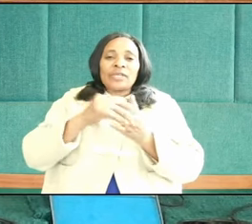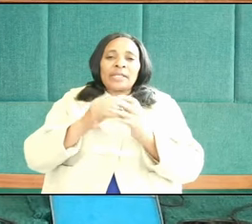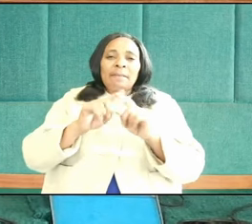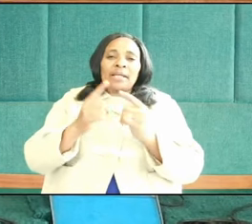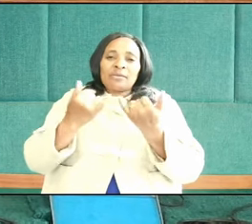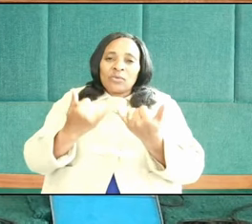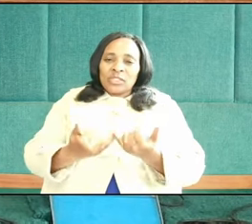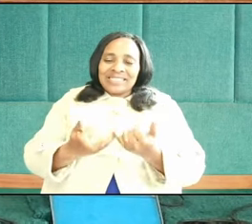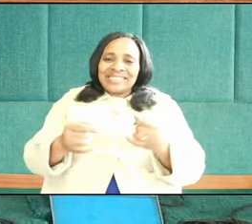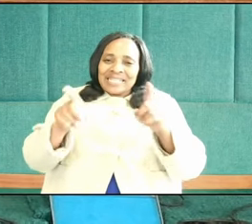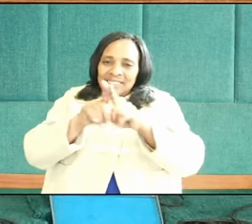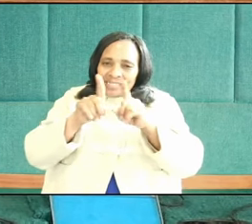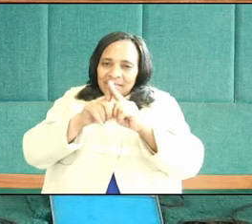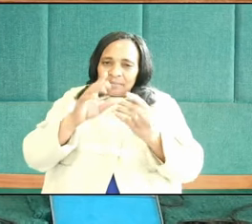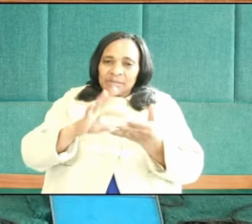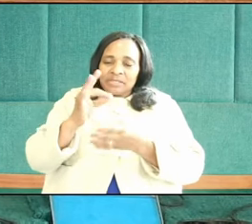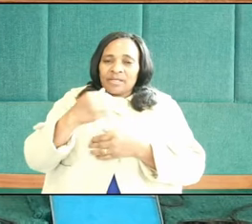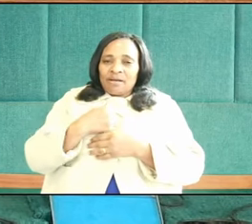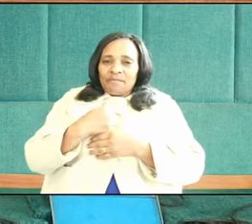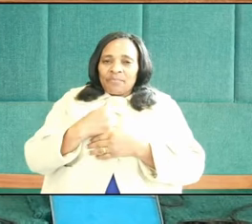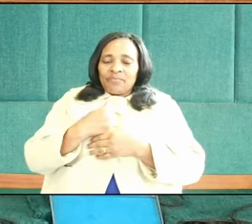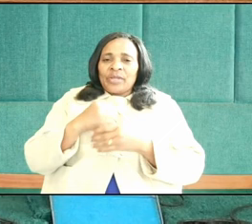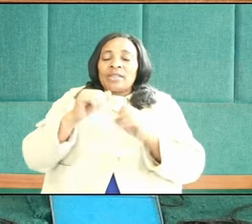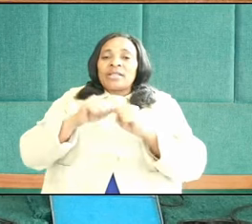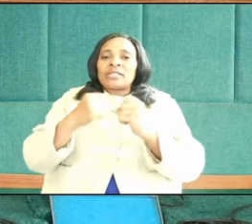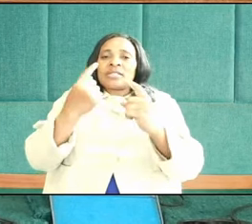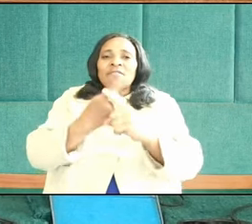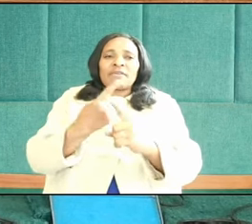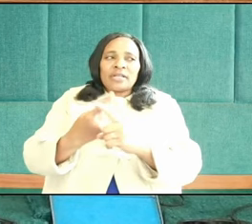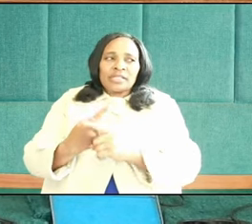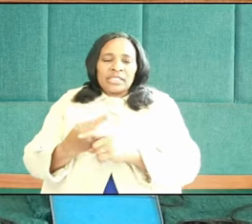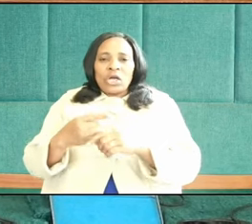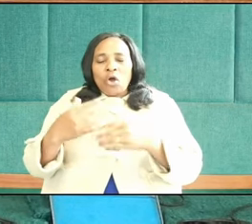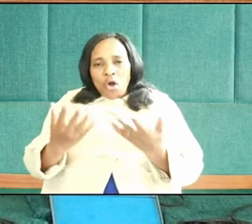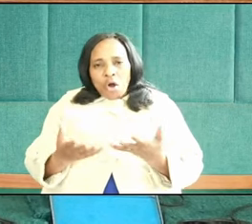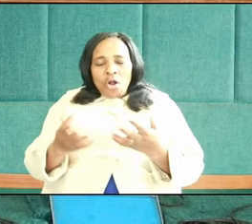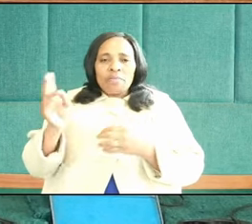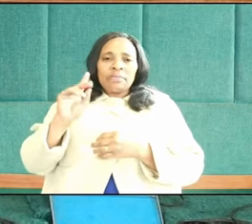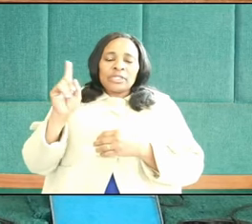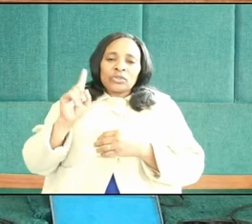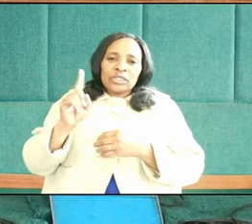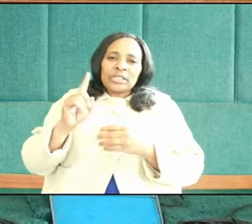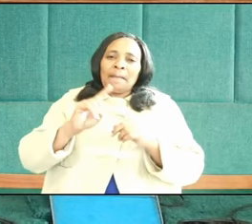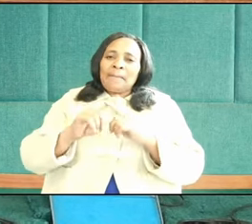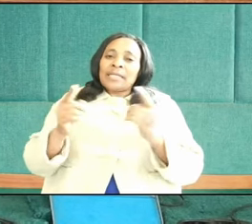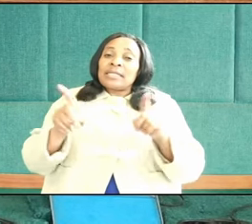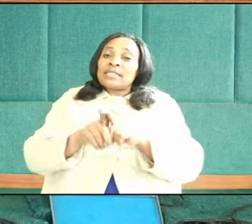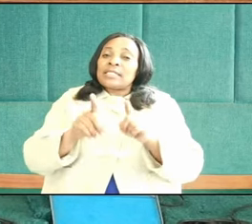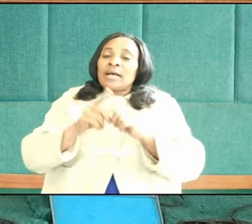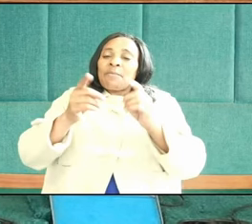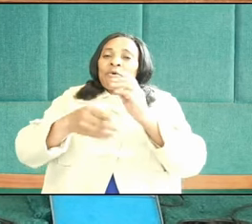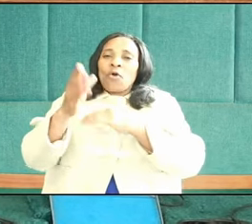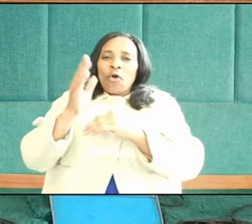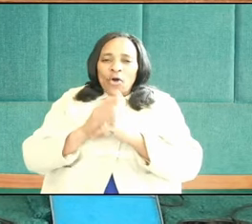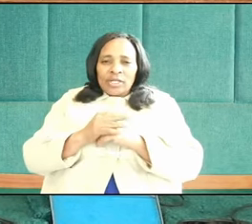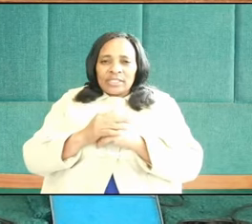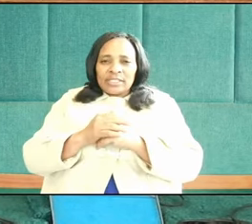the same Spirit. There are differences of ministries, but the same Lord. But